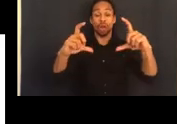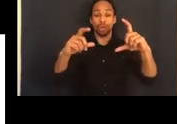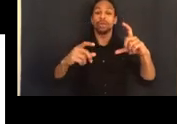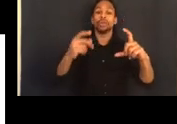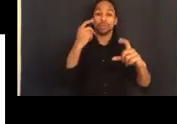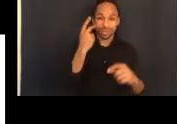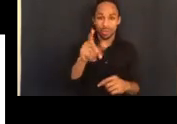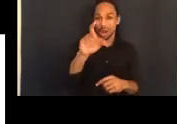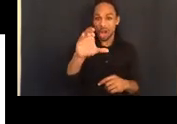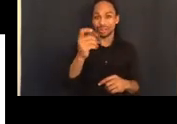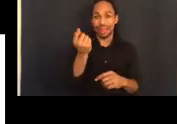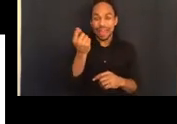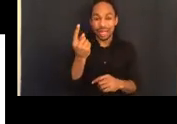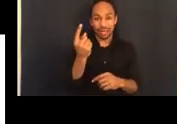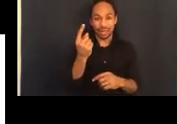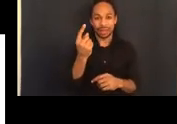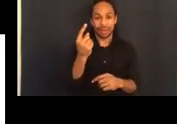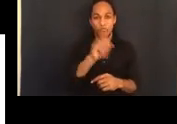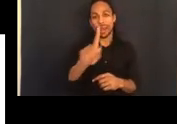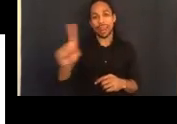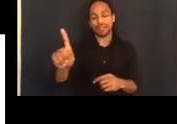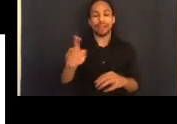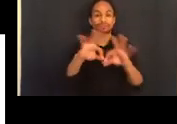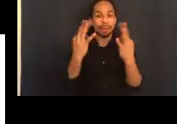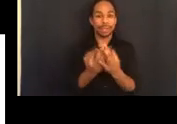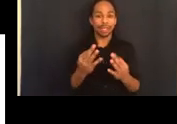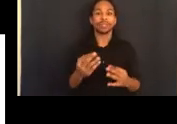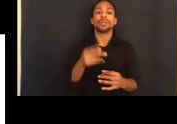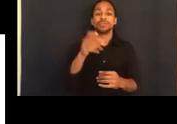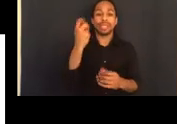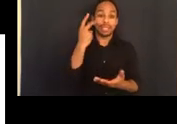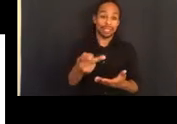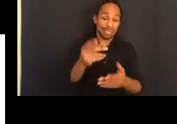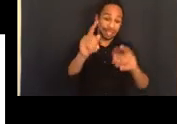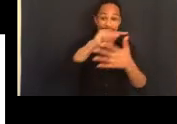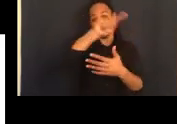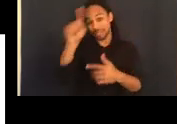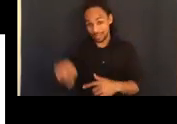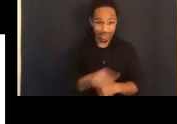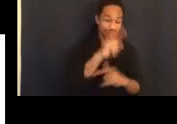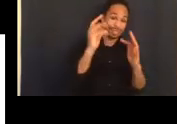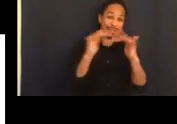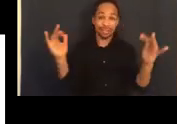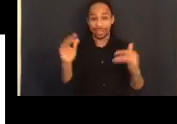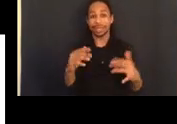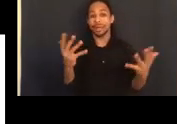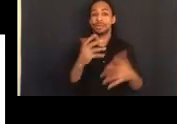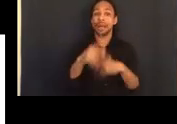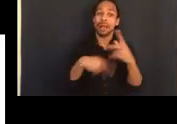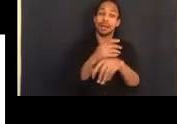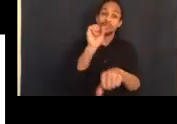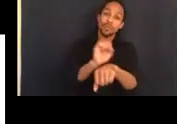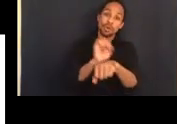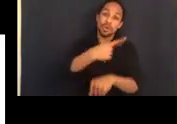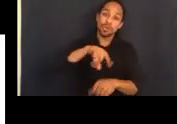our first numbers on the industry that Indigenous people work at. And you could see that here, cleaning and restaurant, very